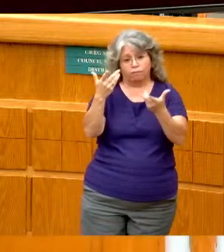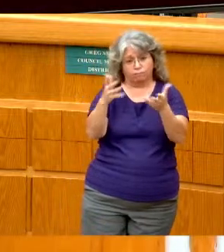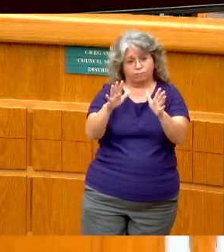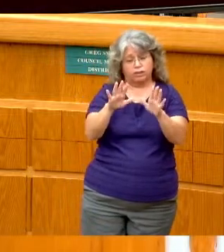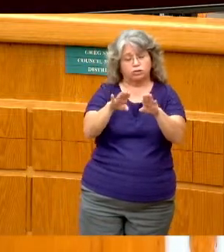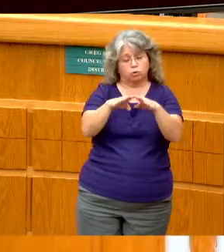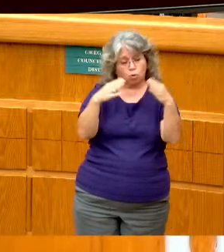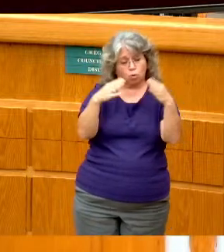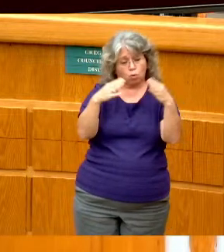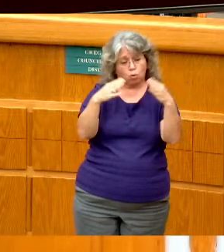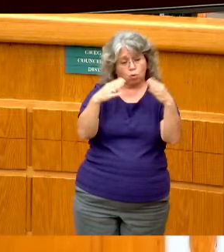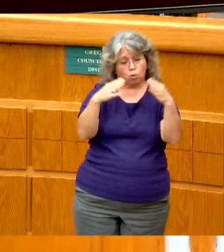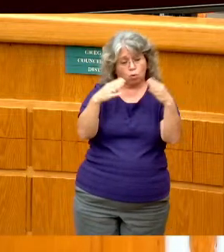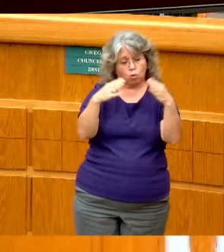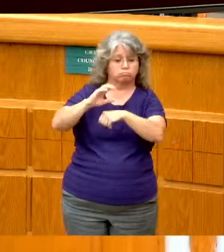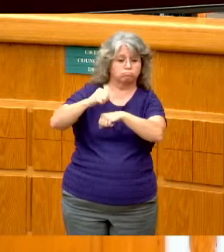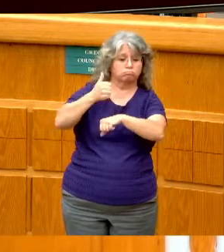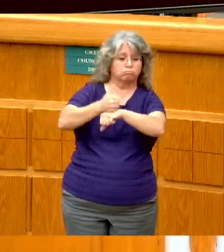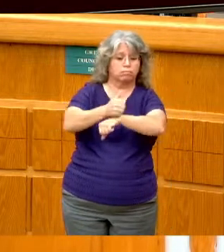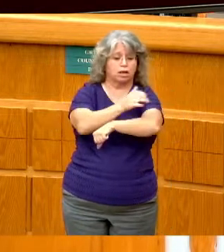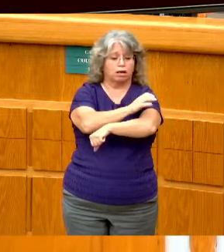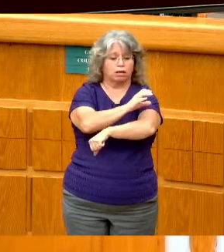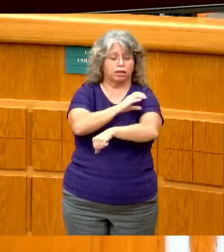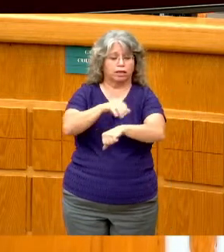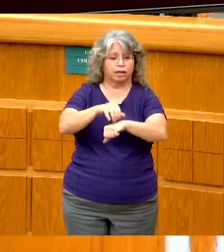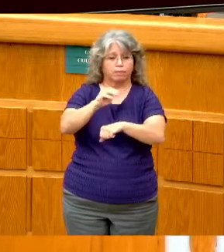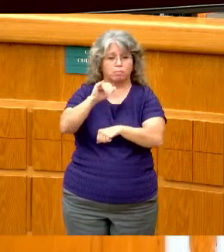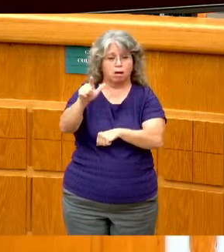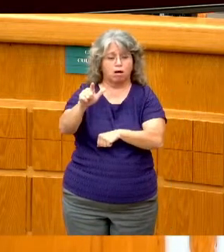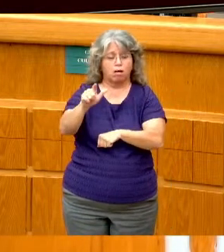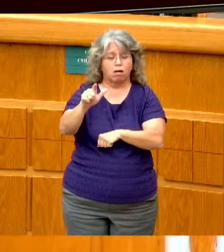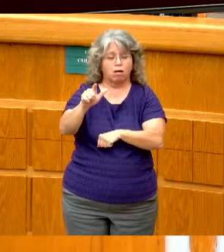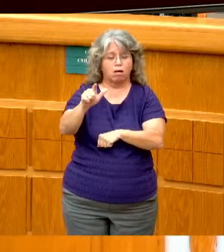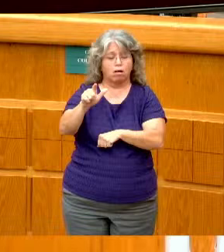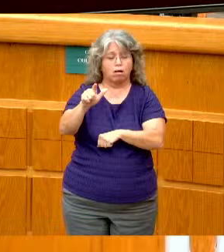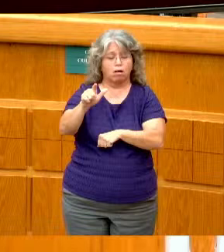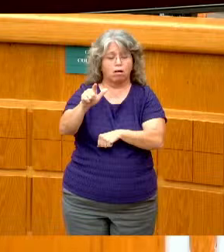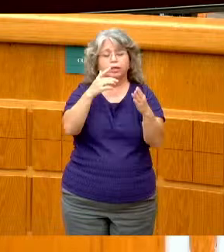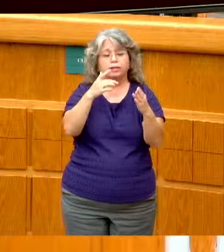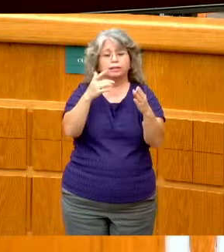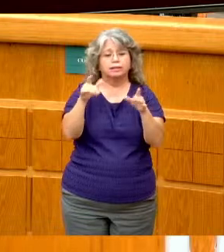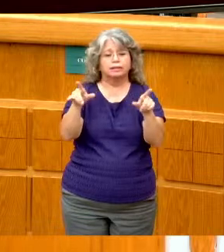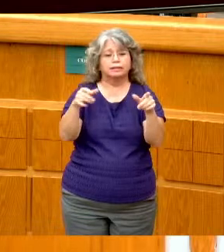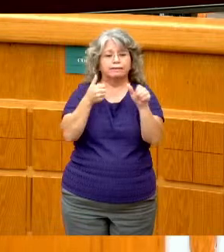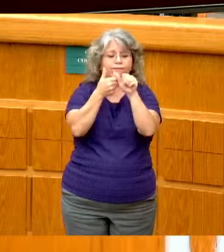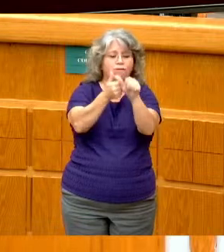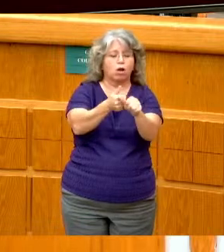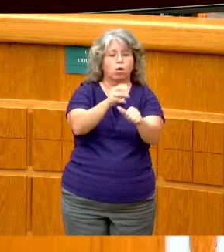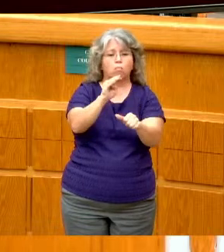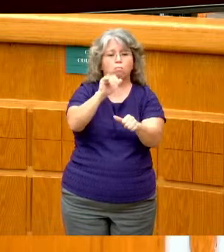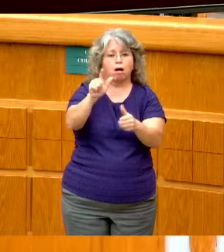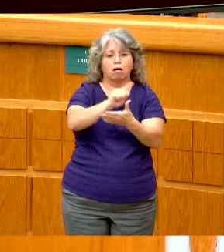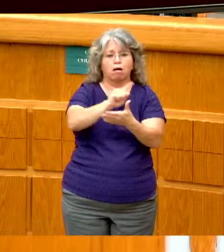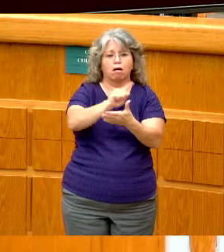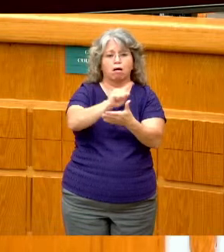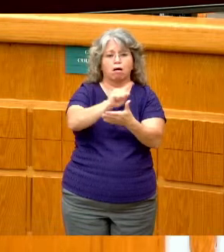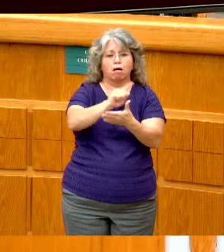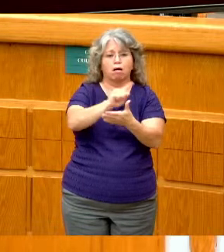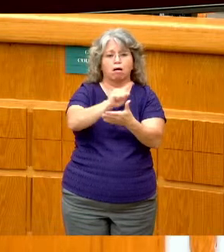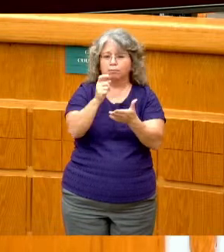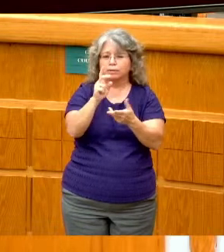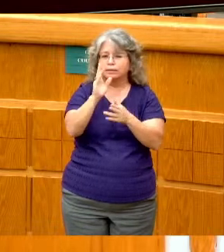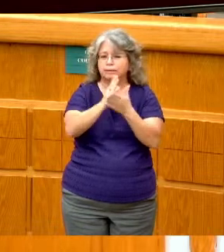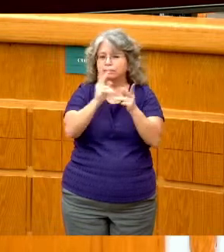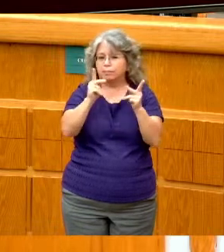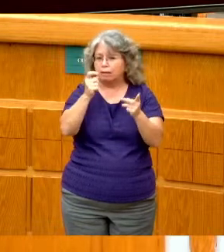The hours are the mall hours, but it's been a little confusing because the hours have changed with COVID-19. At this